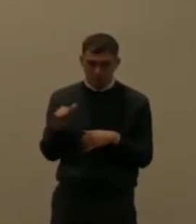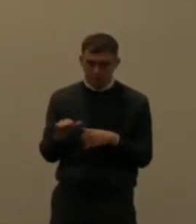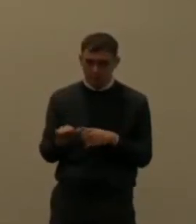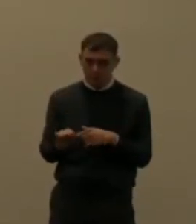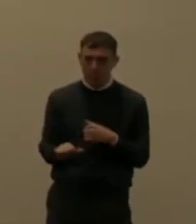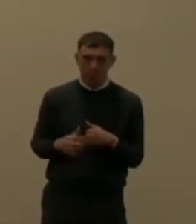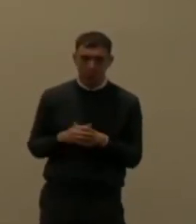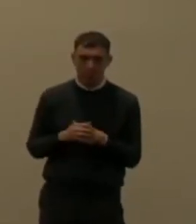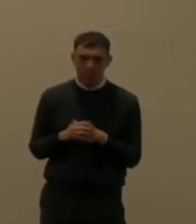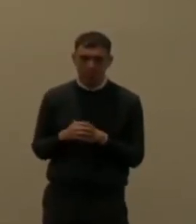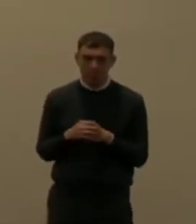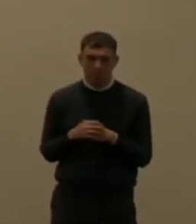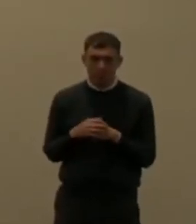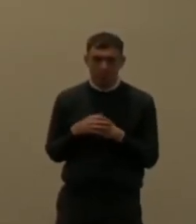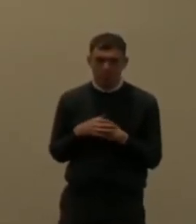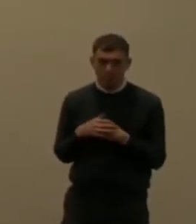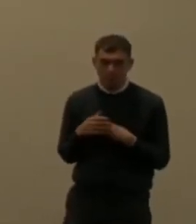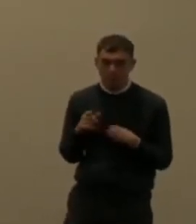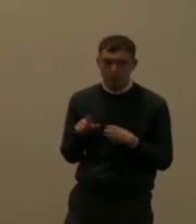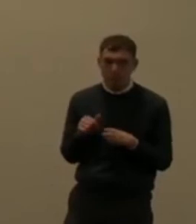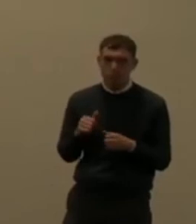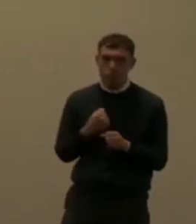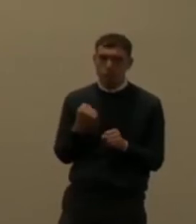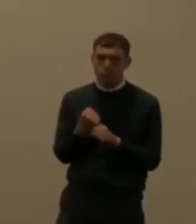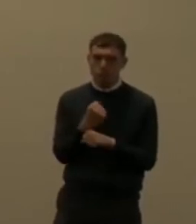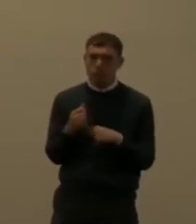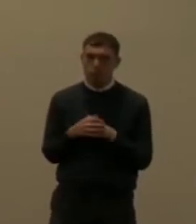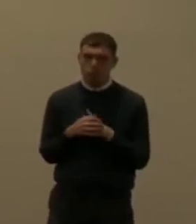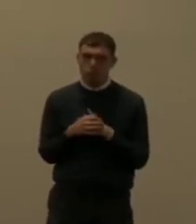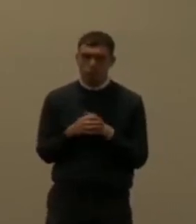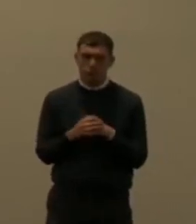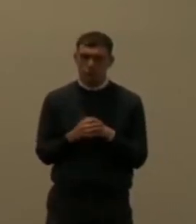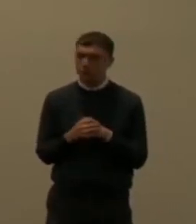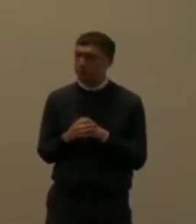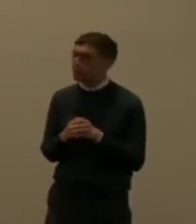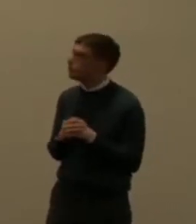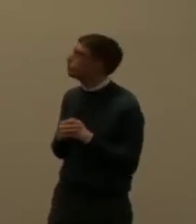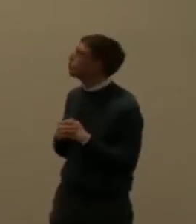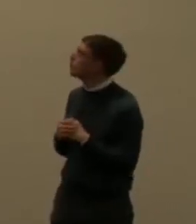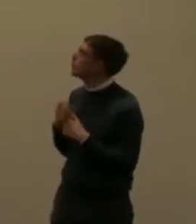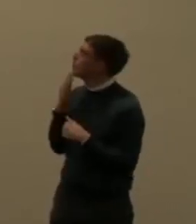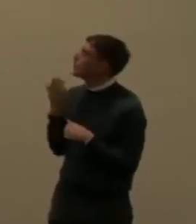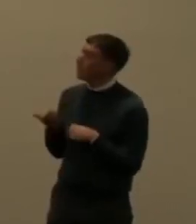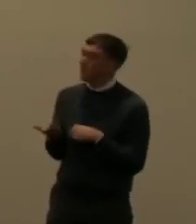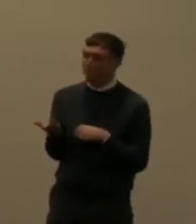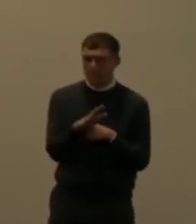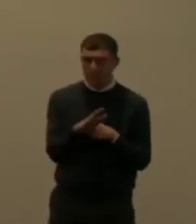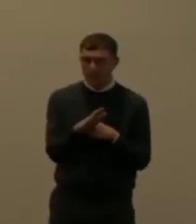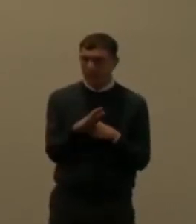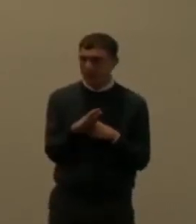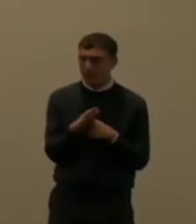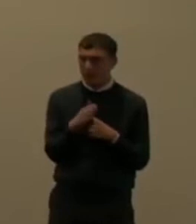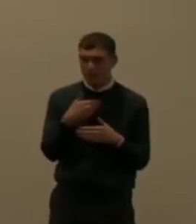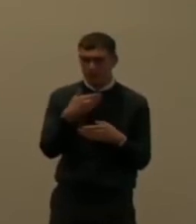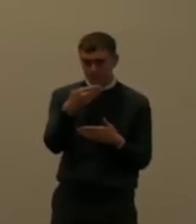the send and save or send button. And what I need to assert is that when I go back to